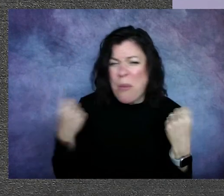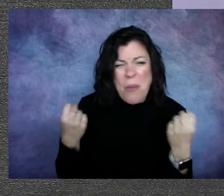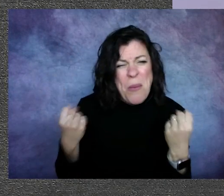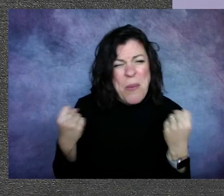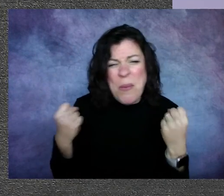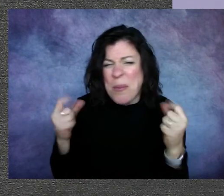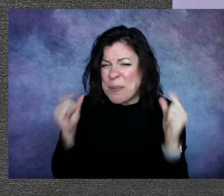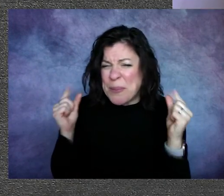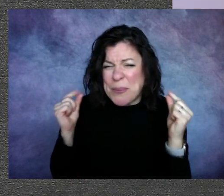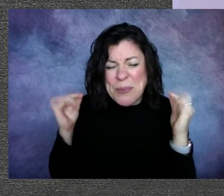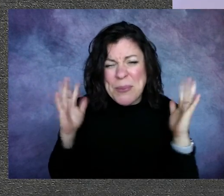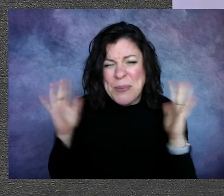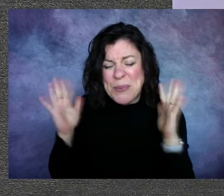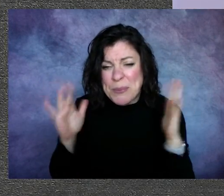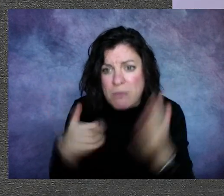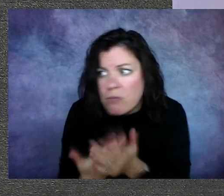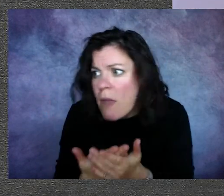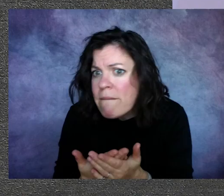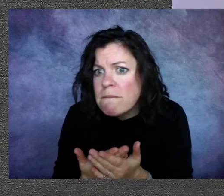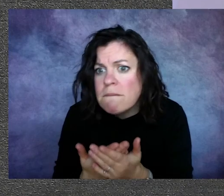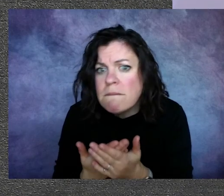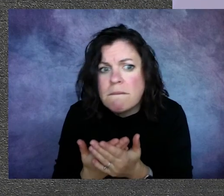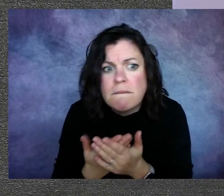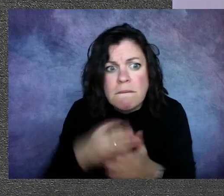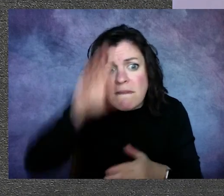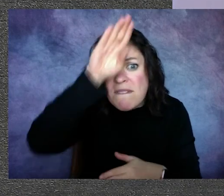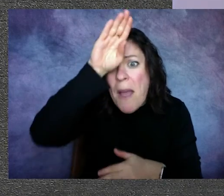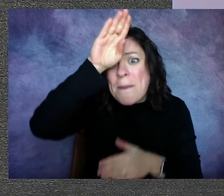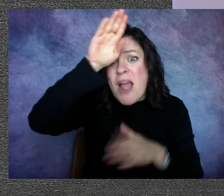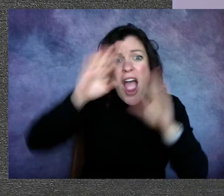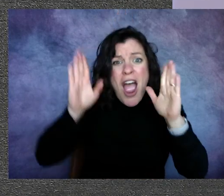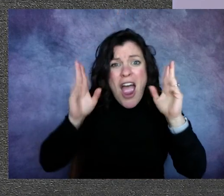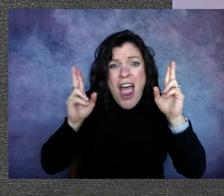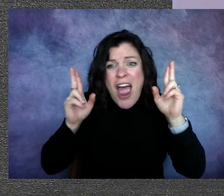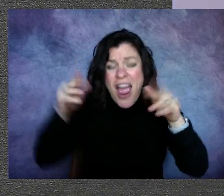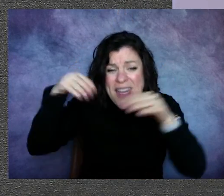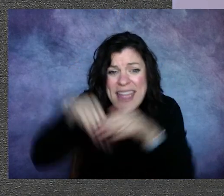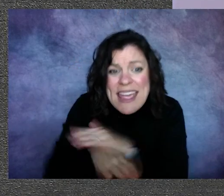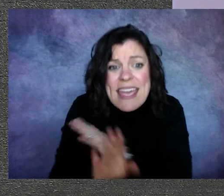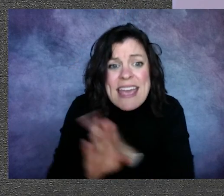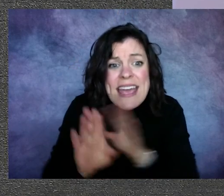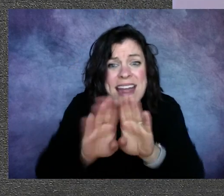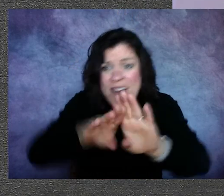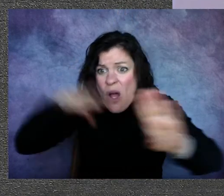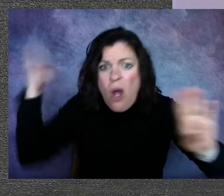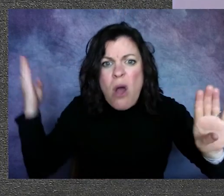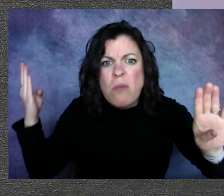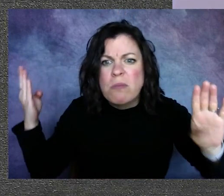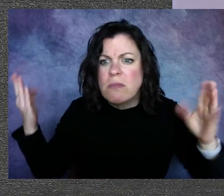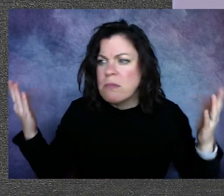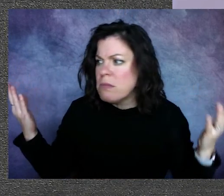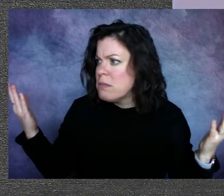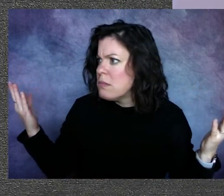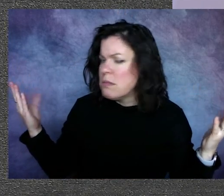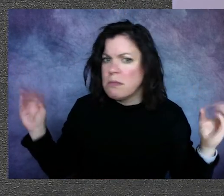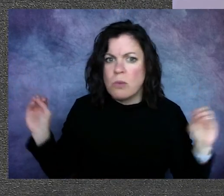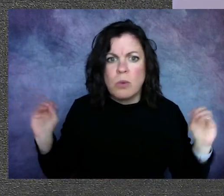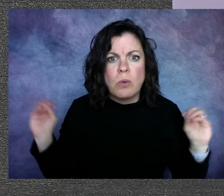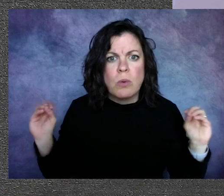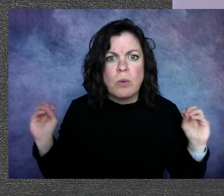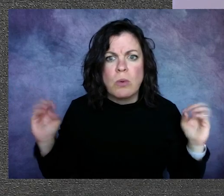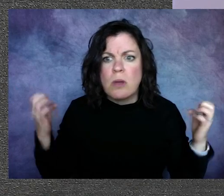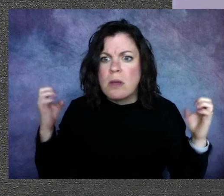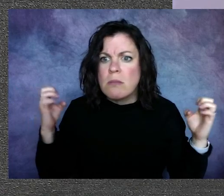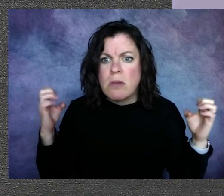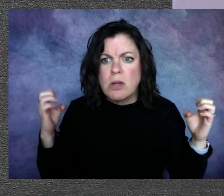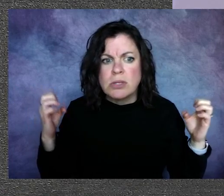hurry, hurry. The firemen rushed into the house. They opened the door. No fire, only a naughty little